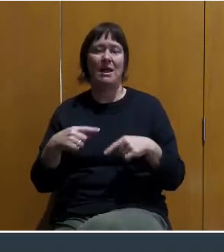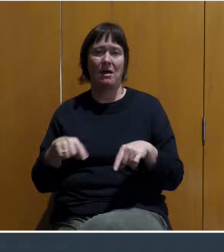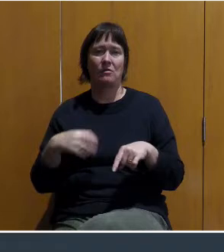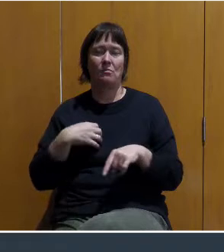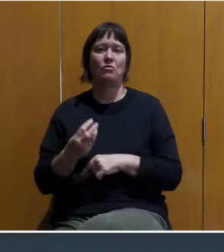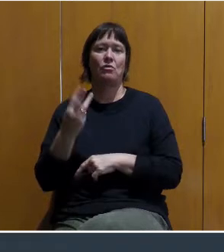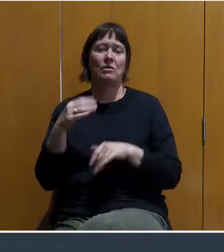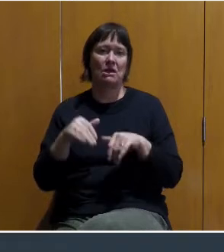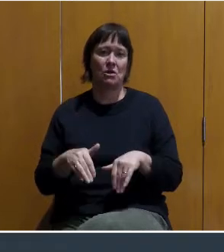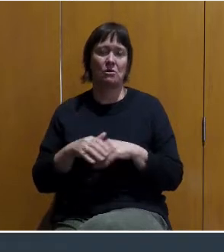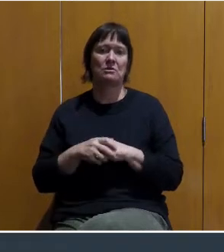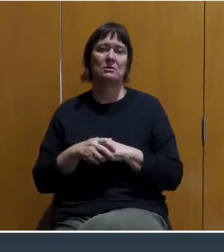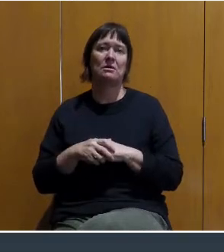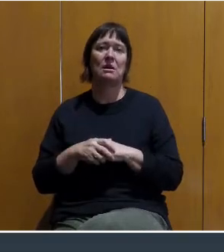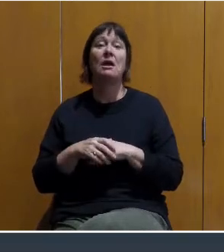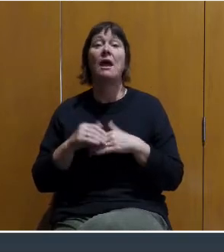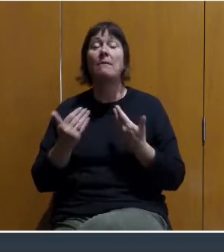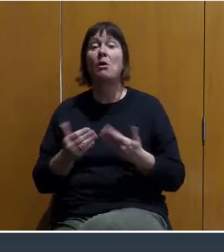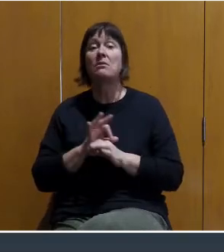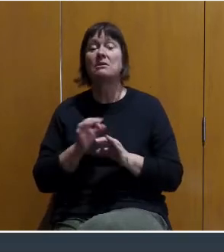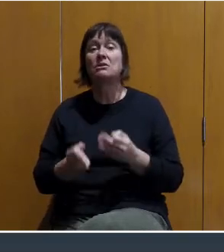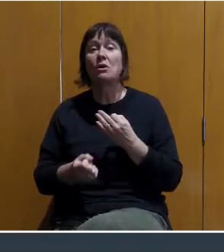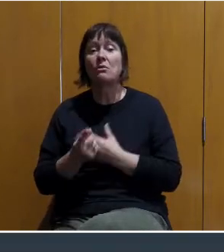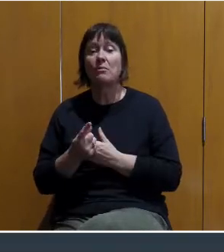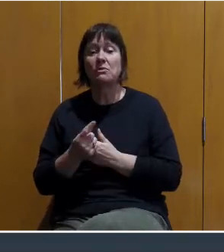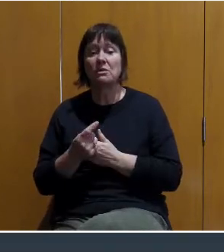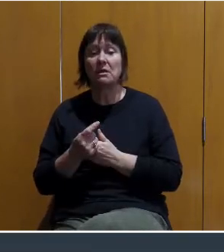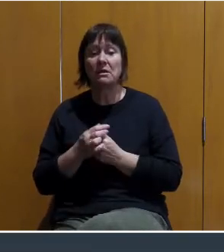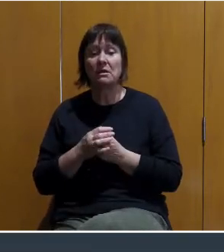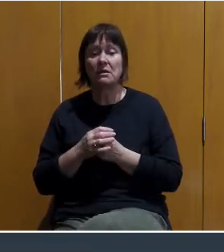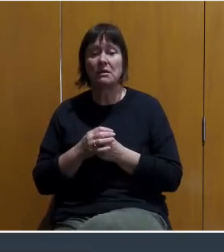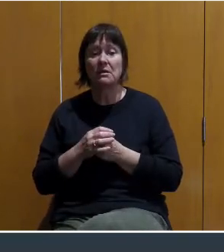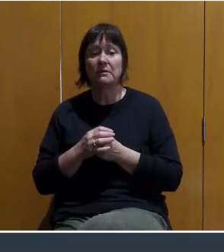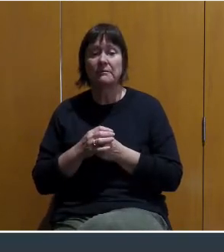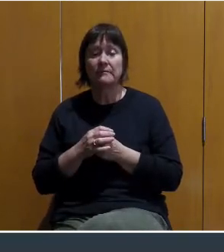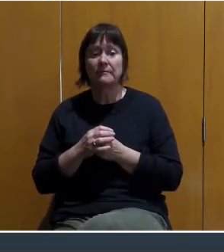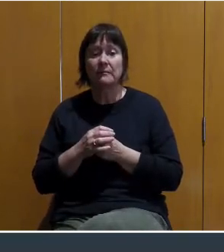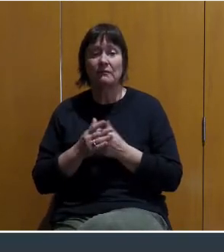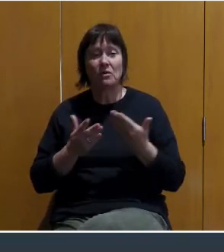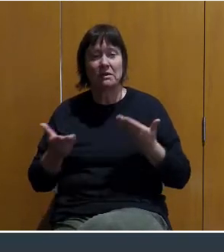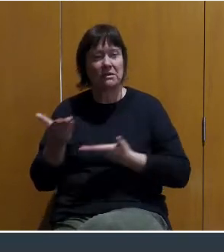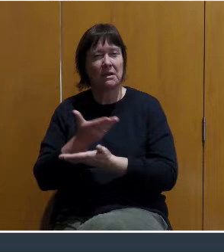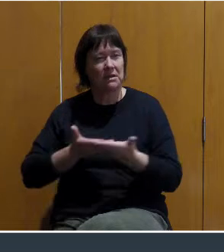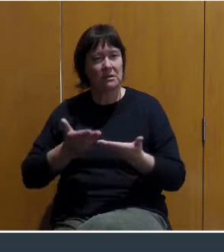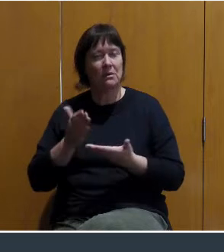At the moment, it seems like there's no opportunity for adjoining neighbours to have a say.